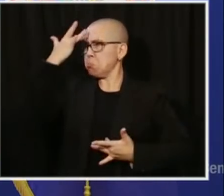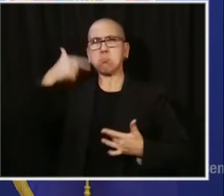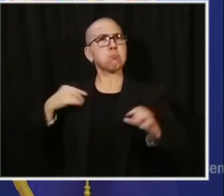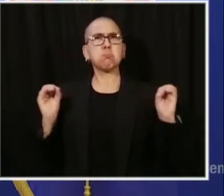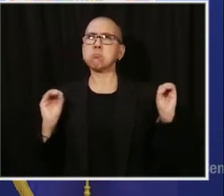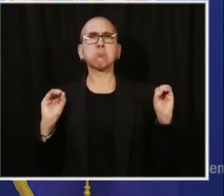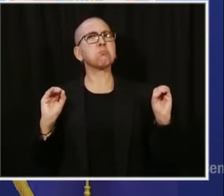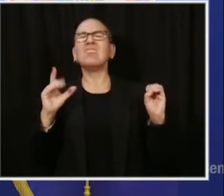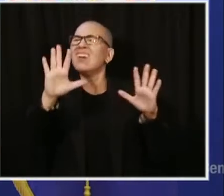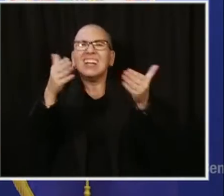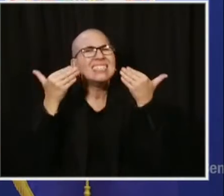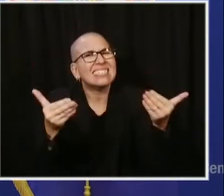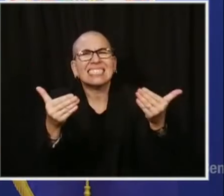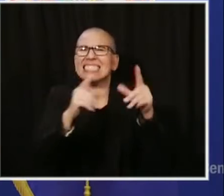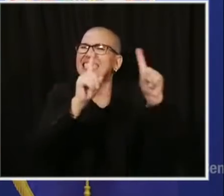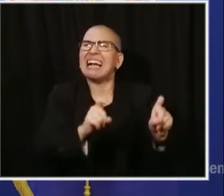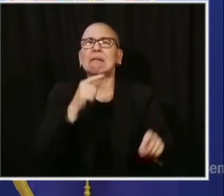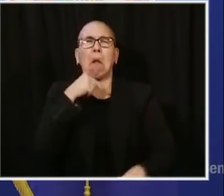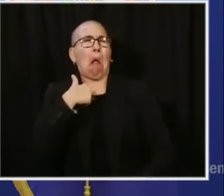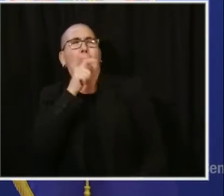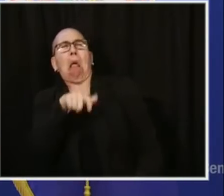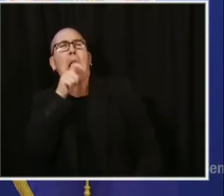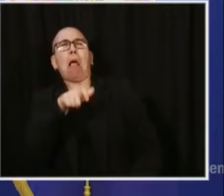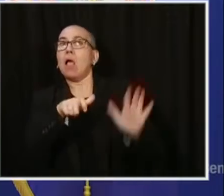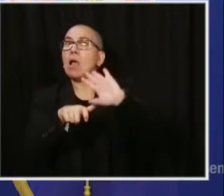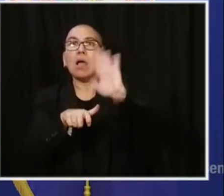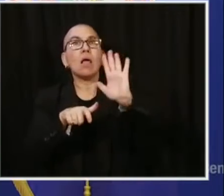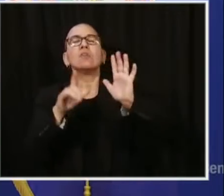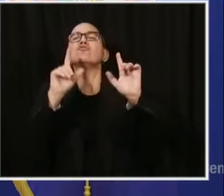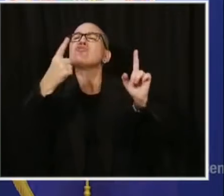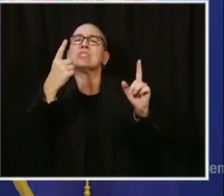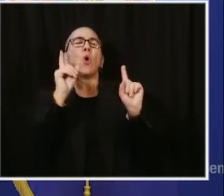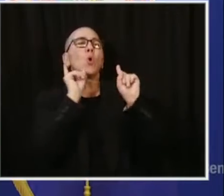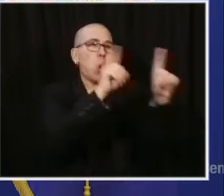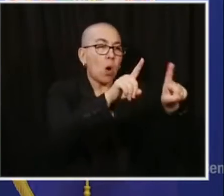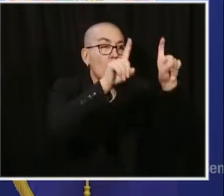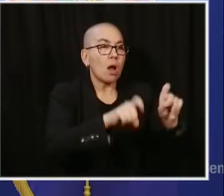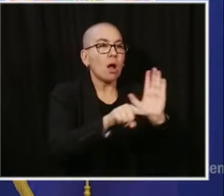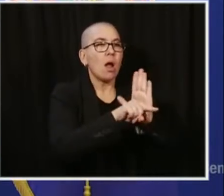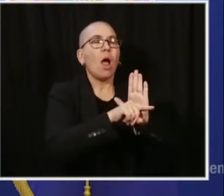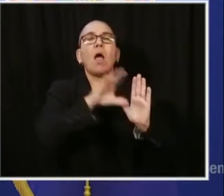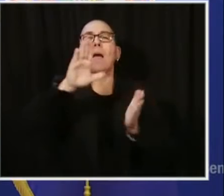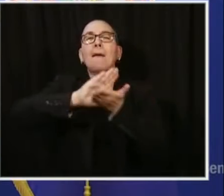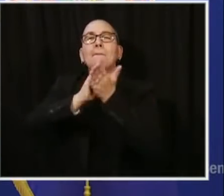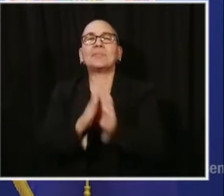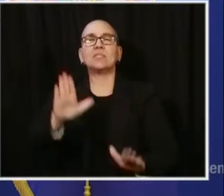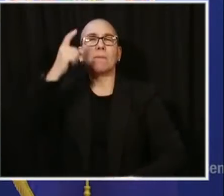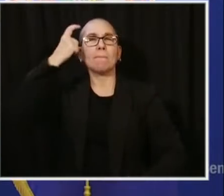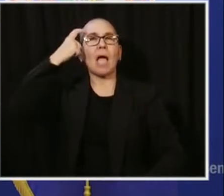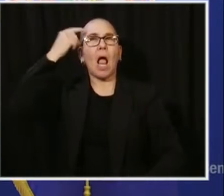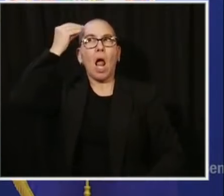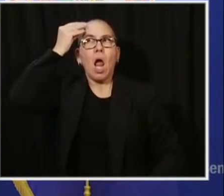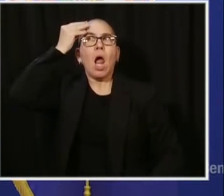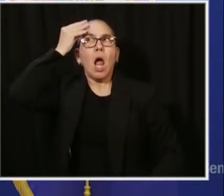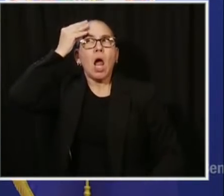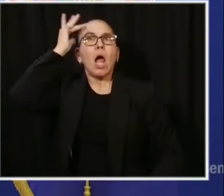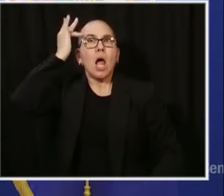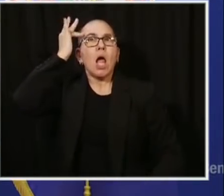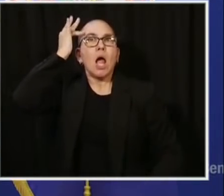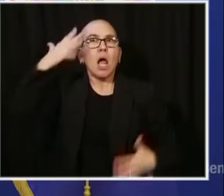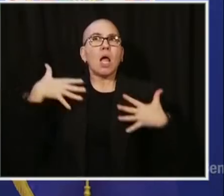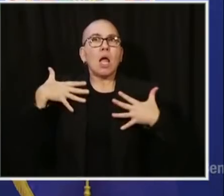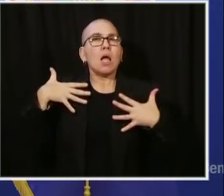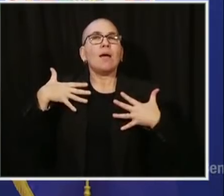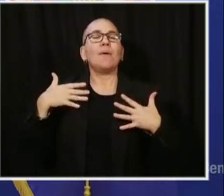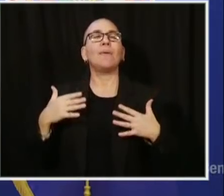Minnesotans are now within 30 minutes of 2 options to test. And again, this is barrier-free, pain-free, cost-free. Go